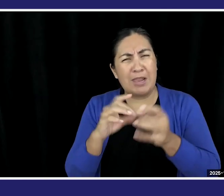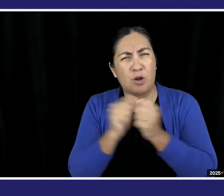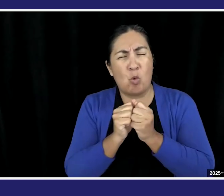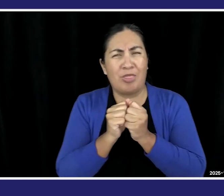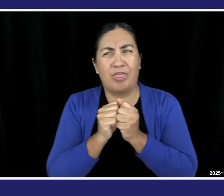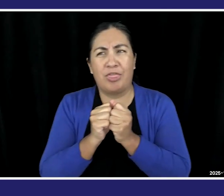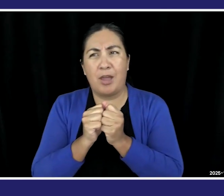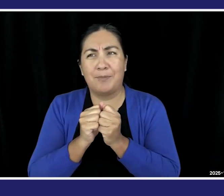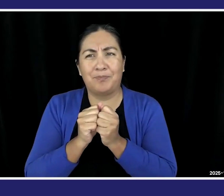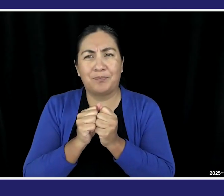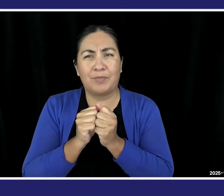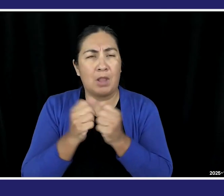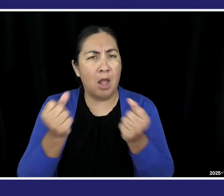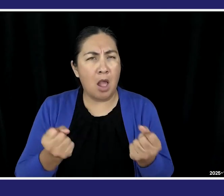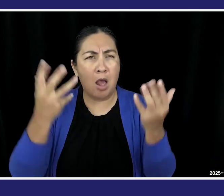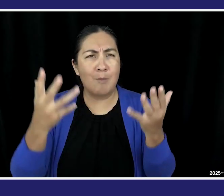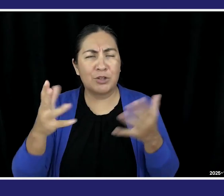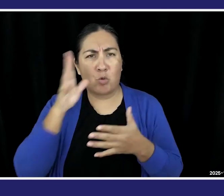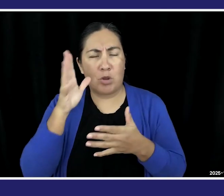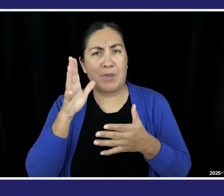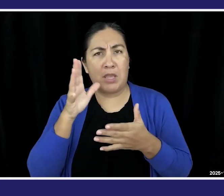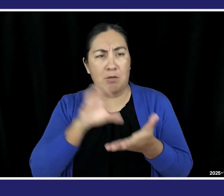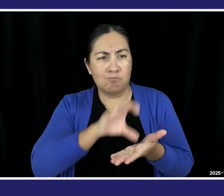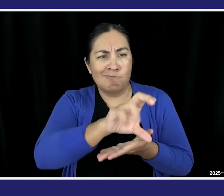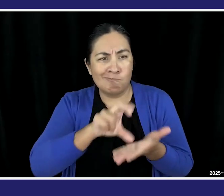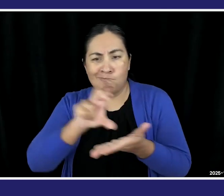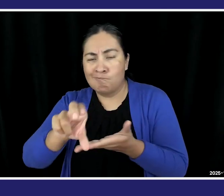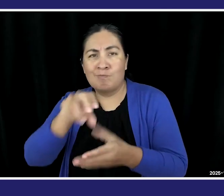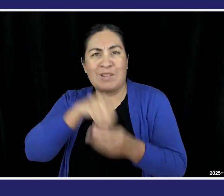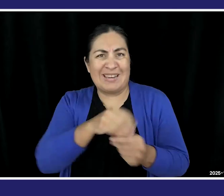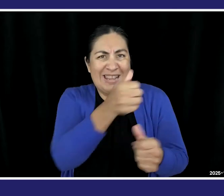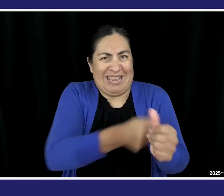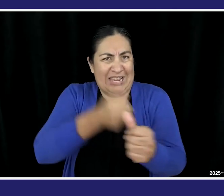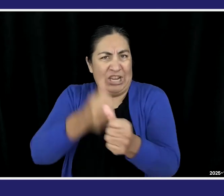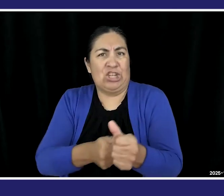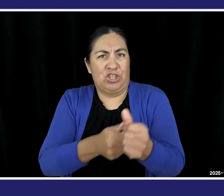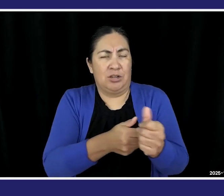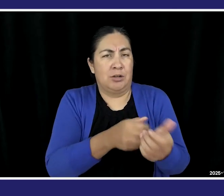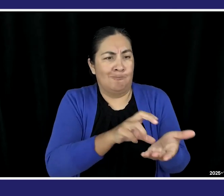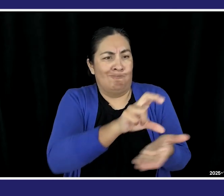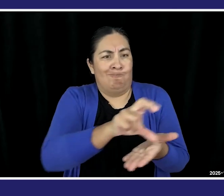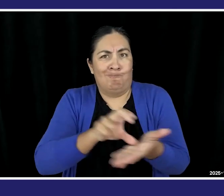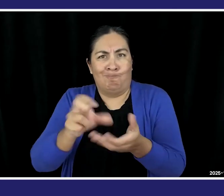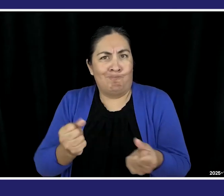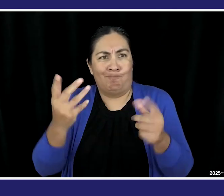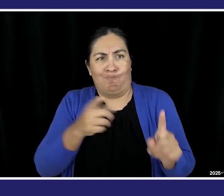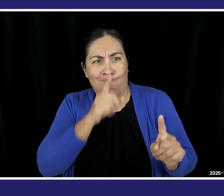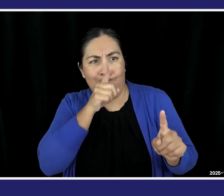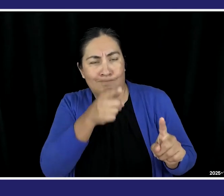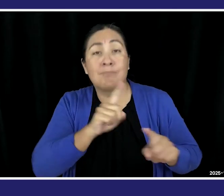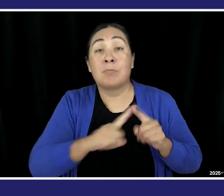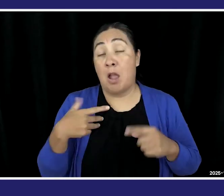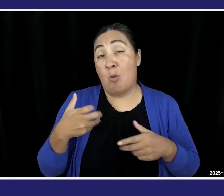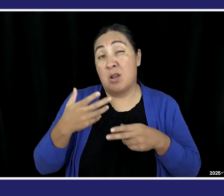the how much would be allocated in each of those buckets, but just wanted to name that here in Alameda